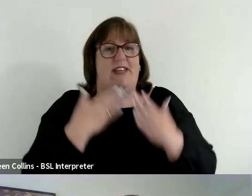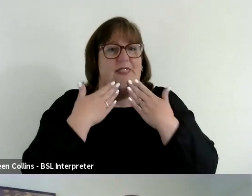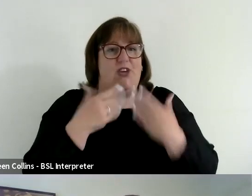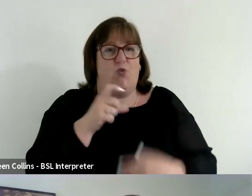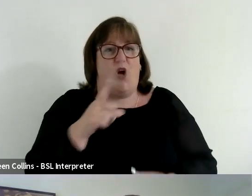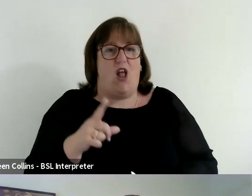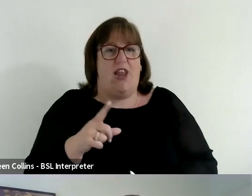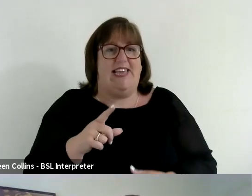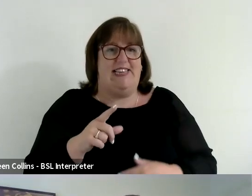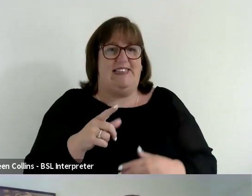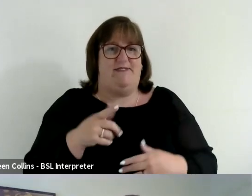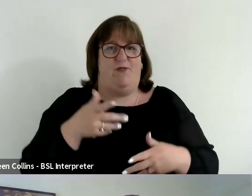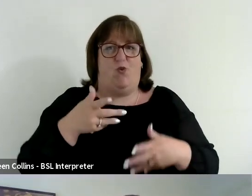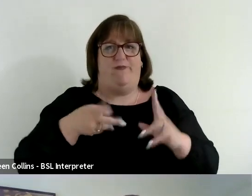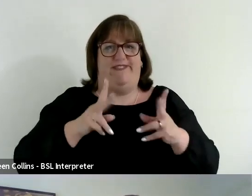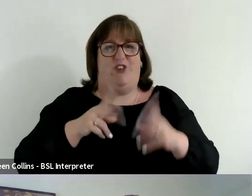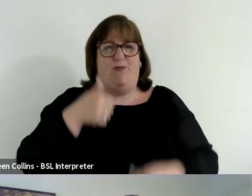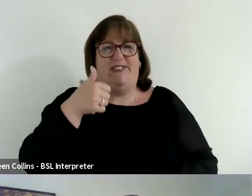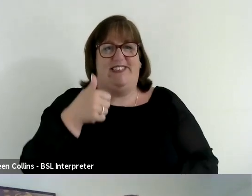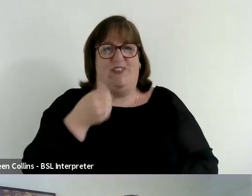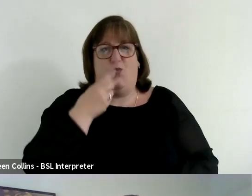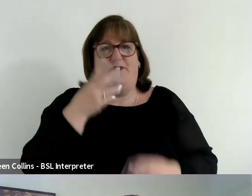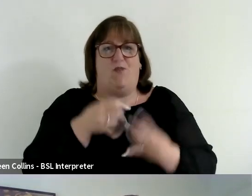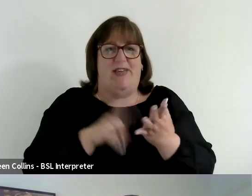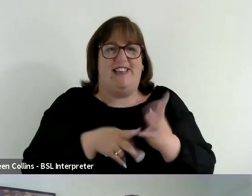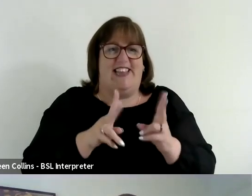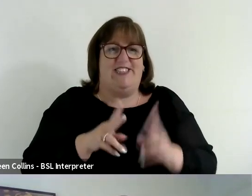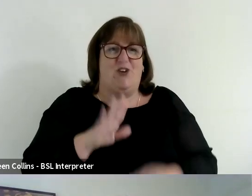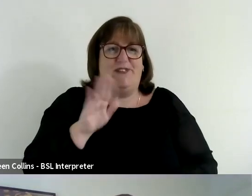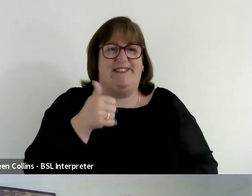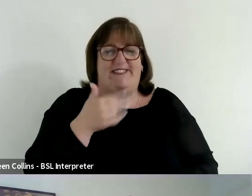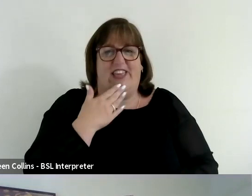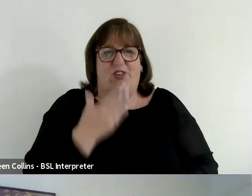for the wonderful BSL interpretation, and